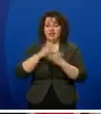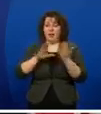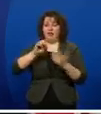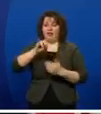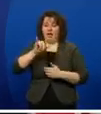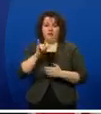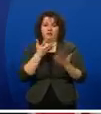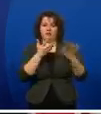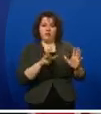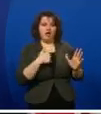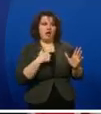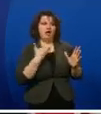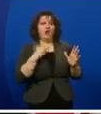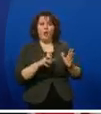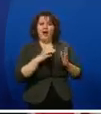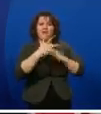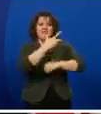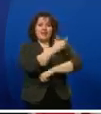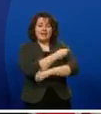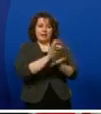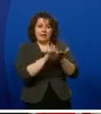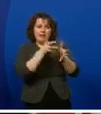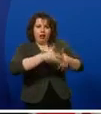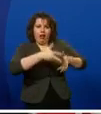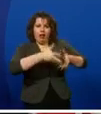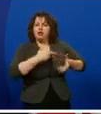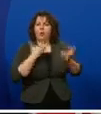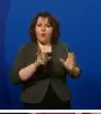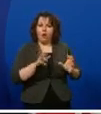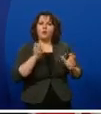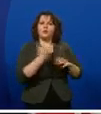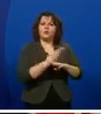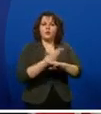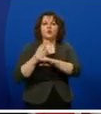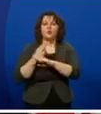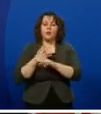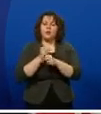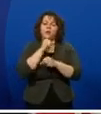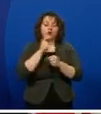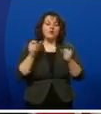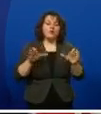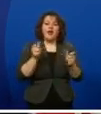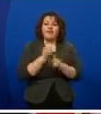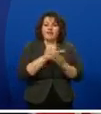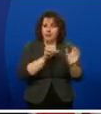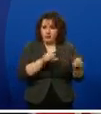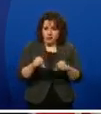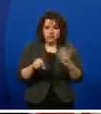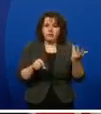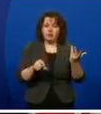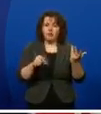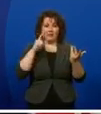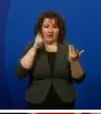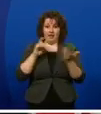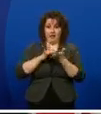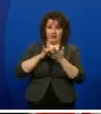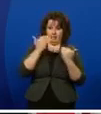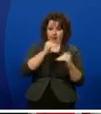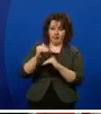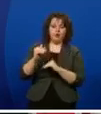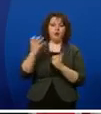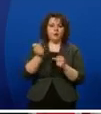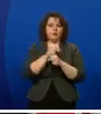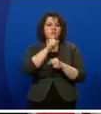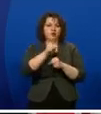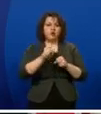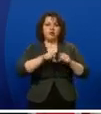do not want them sitting on vaccines. That's the last thing we want. We want to make sure that we're doing everything we can, especially while they're limited, to get them into the arms